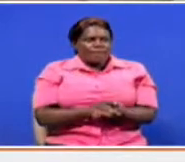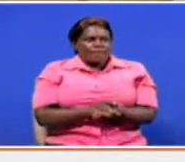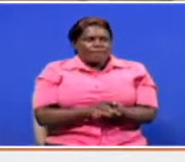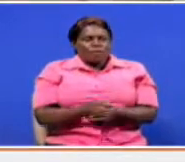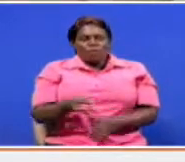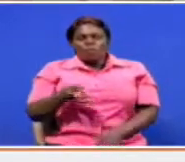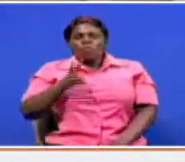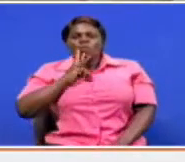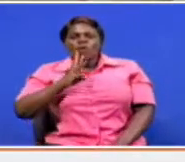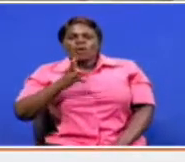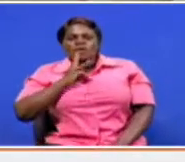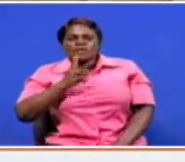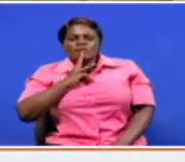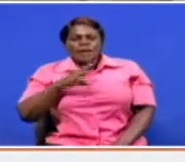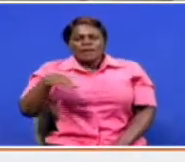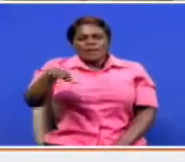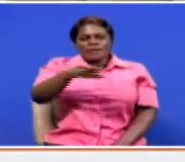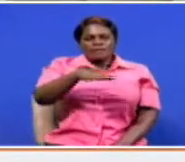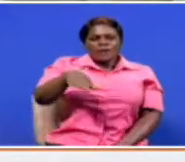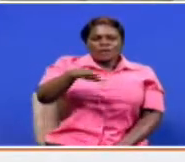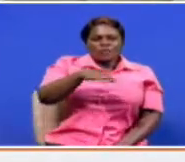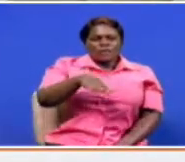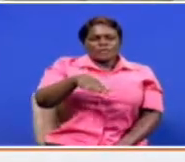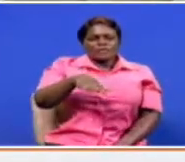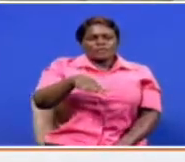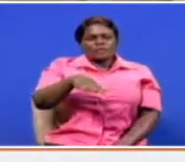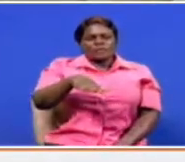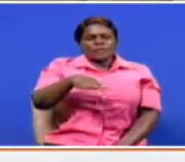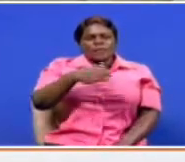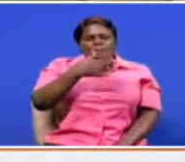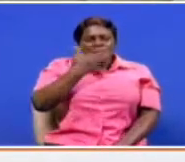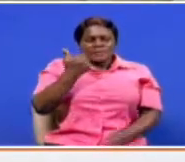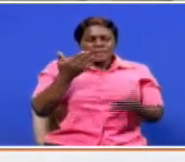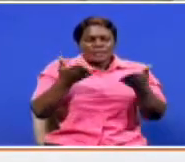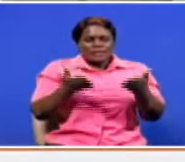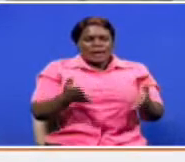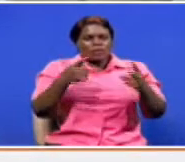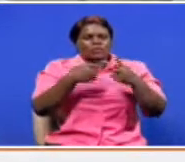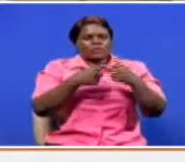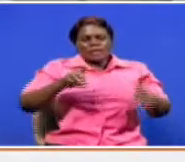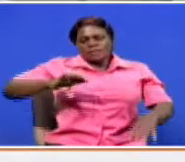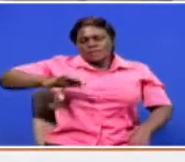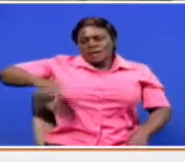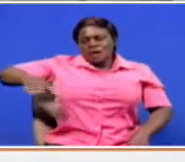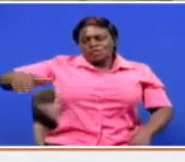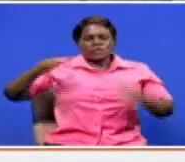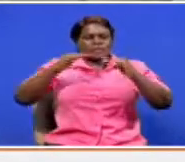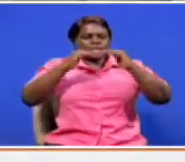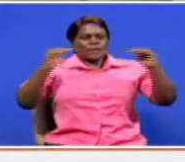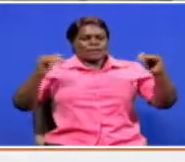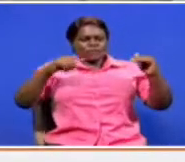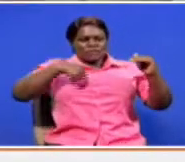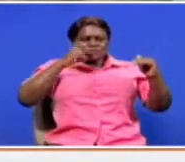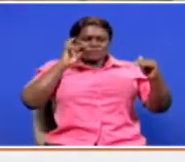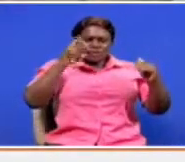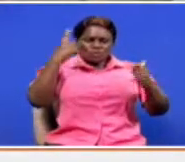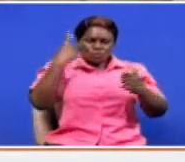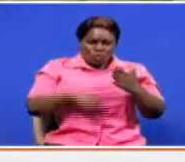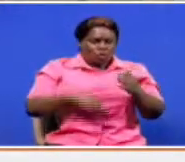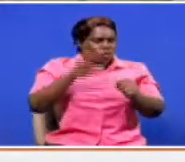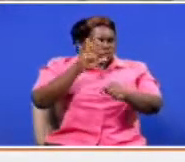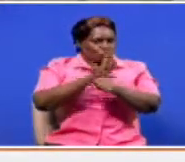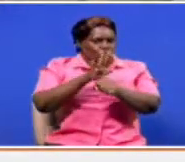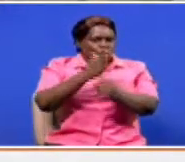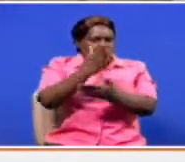the water, environment, the multi-sectoral approach, should really now be done at county level. So what we are seeing is that much as